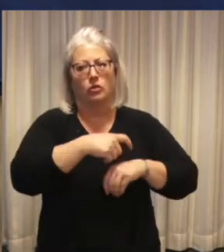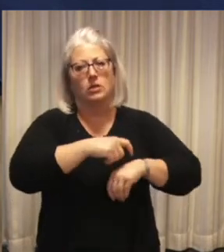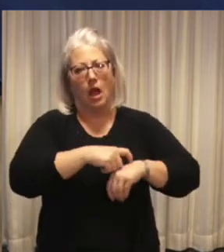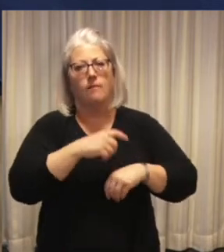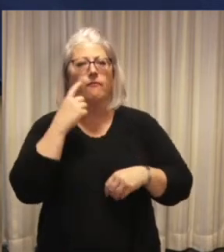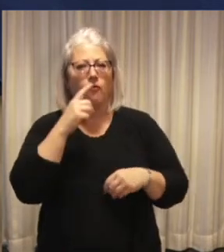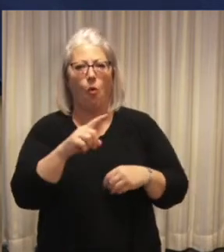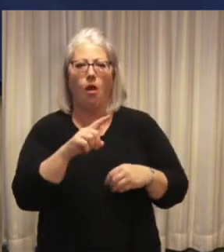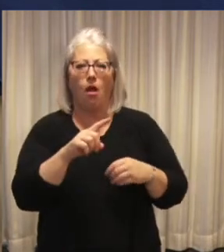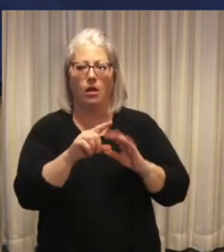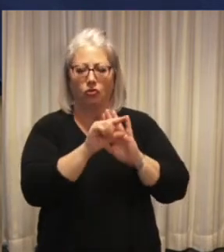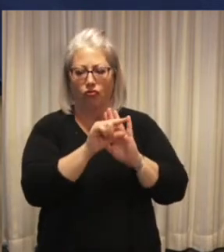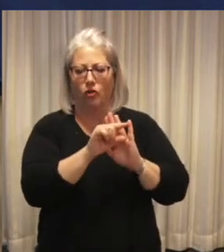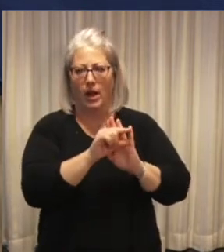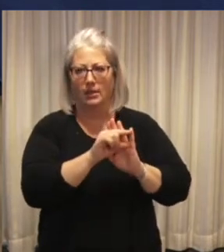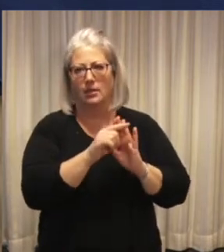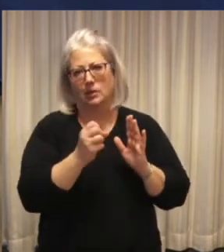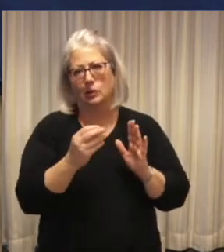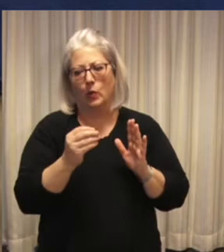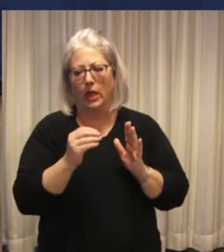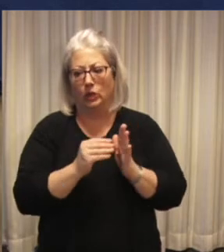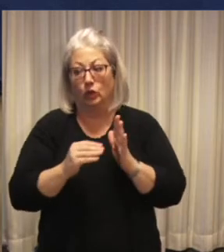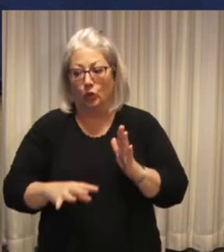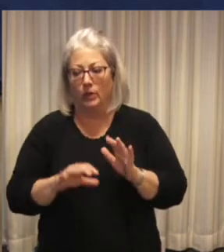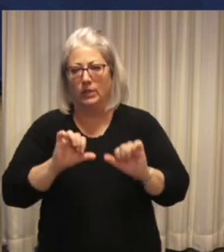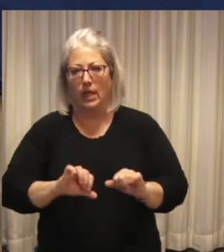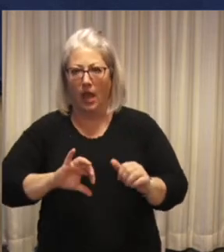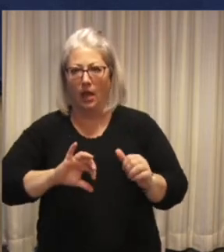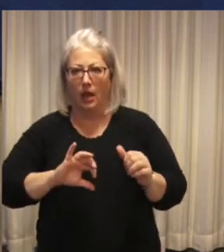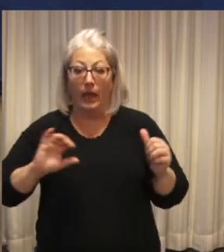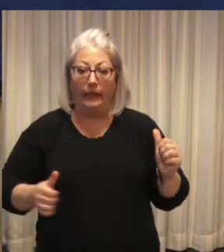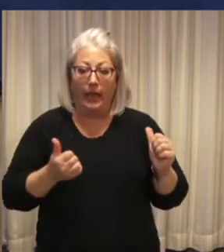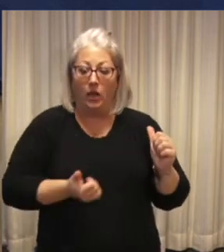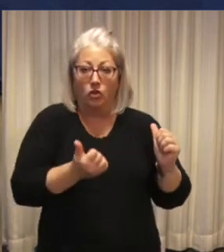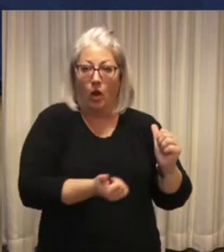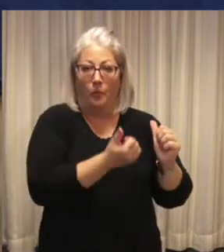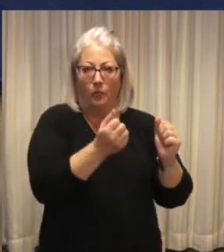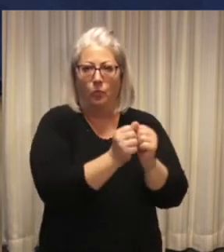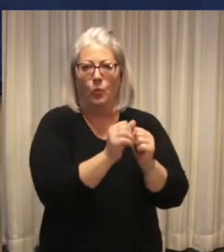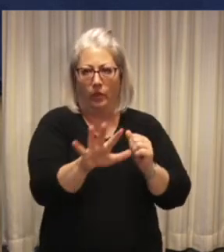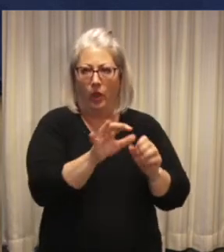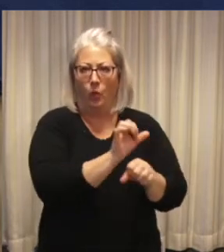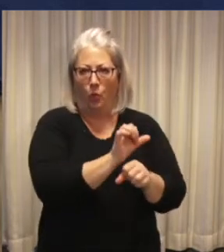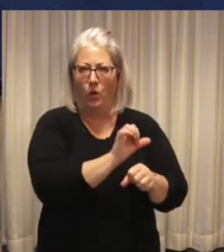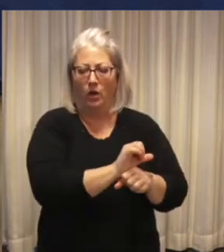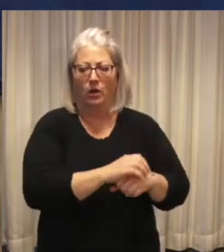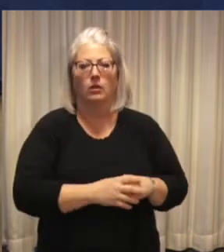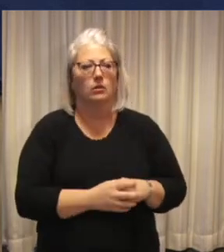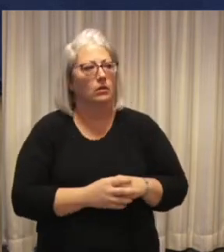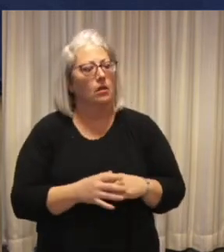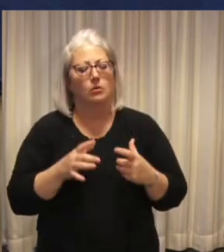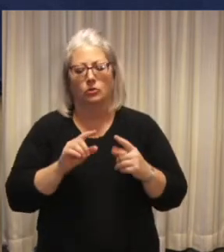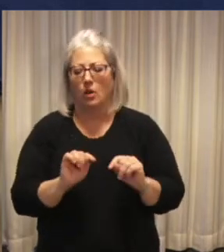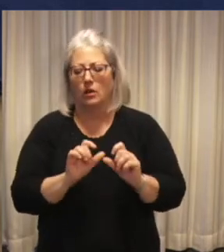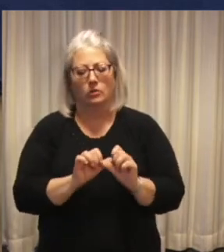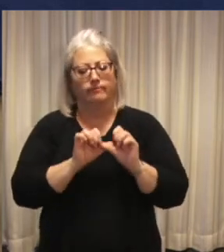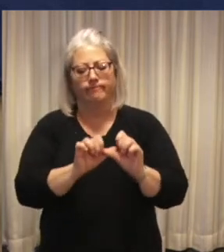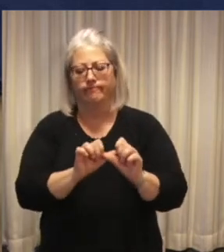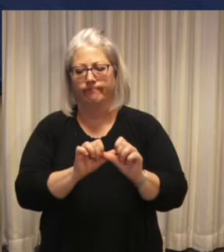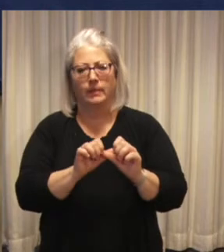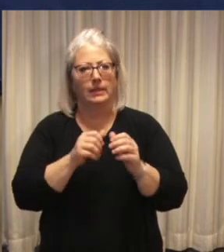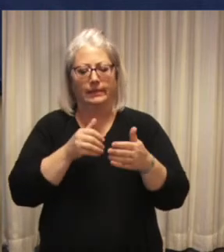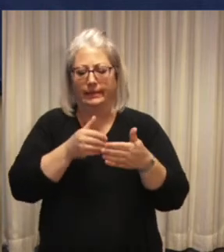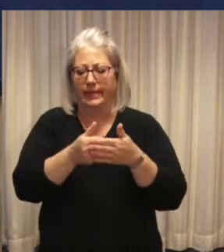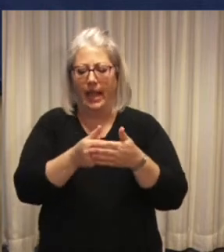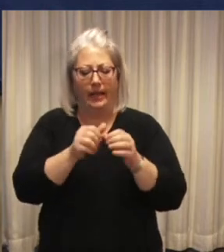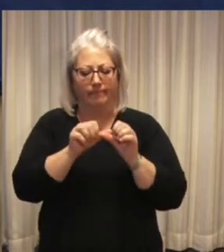missed work that could get that done, and we could actually have some grades there. But we're trying to stay as close to our regular school year